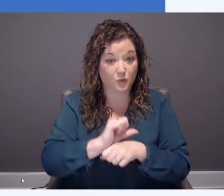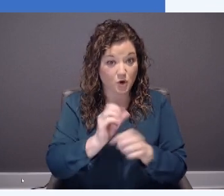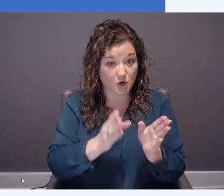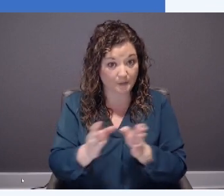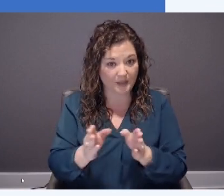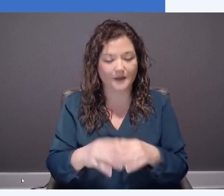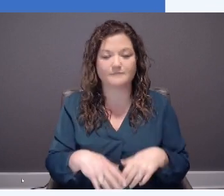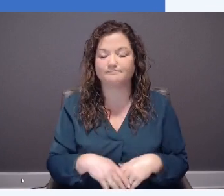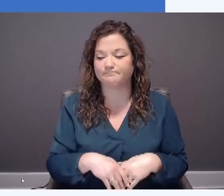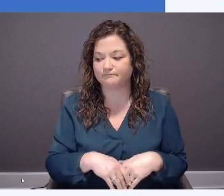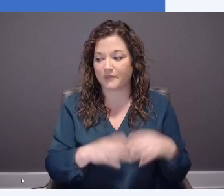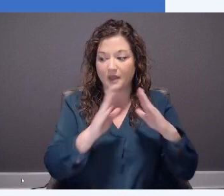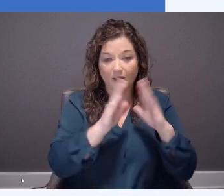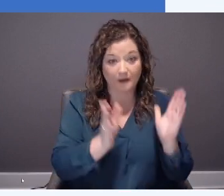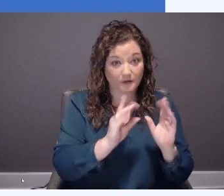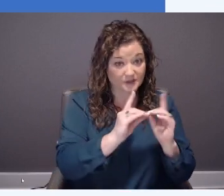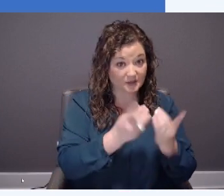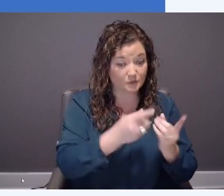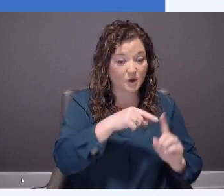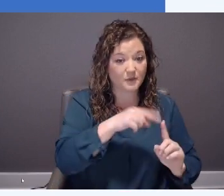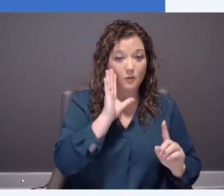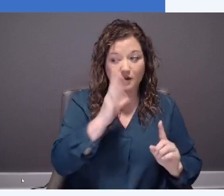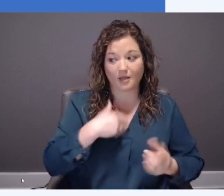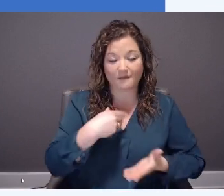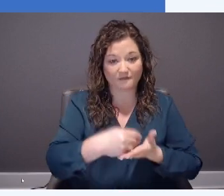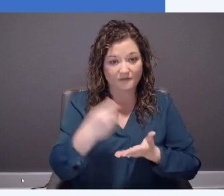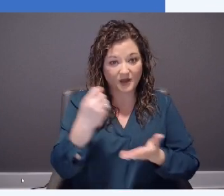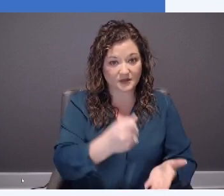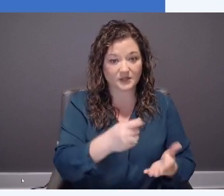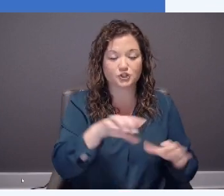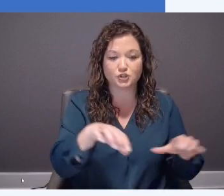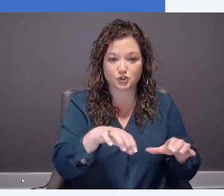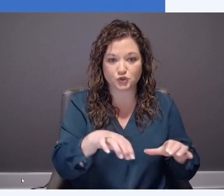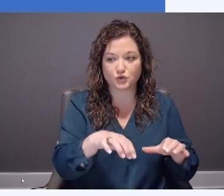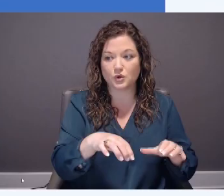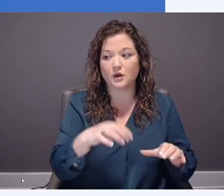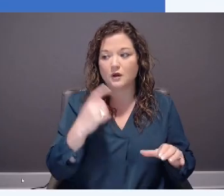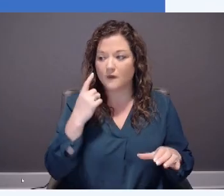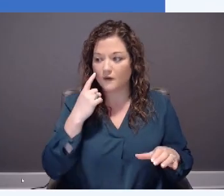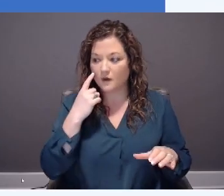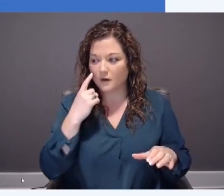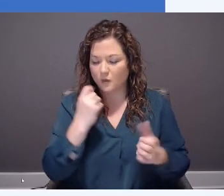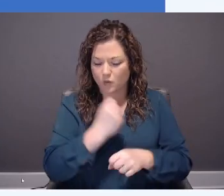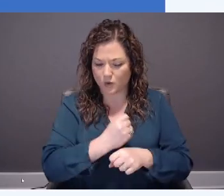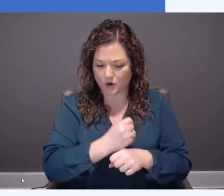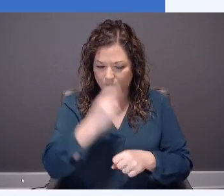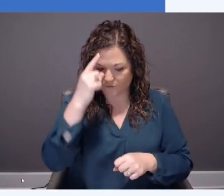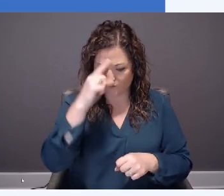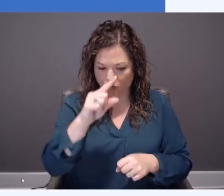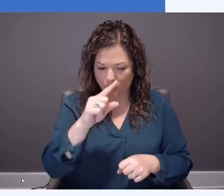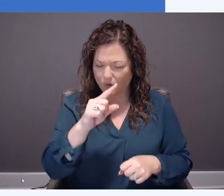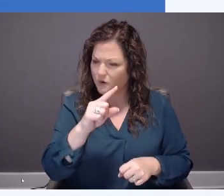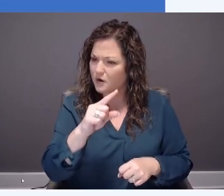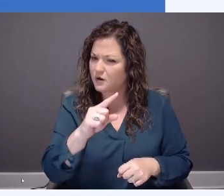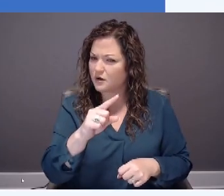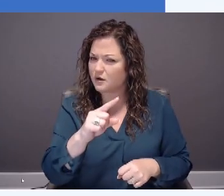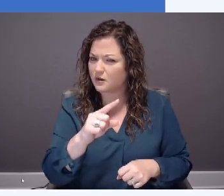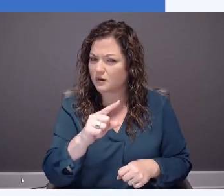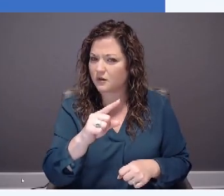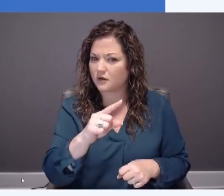have funding to do some more work on lead abatement. So both the lead